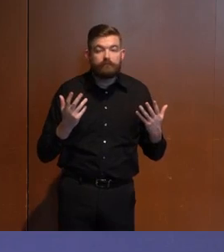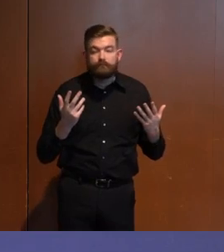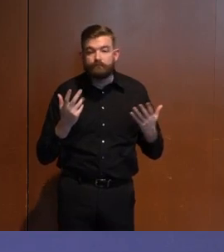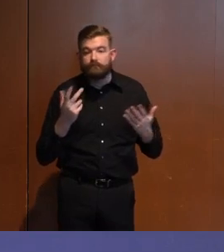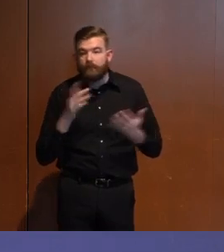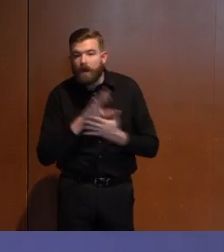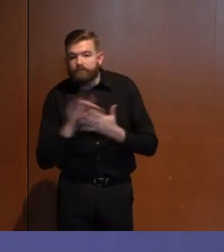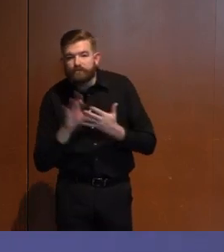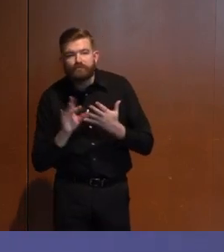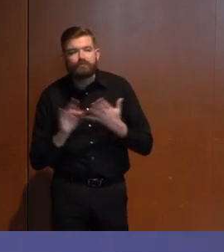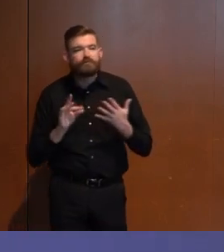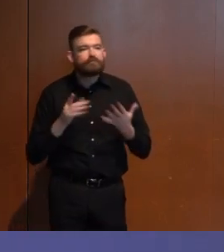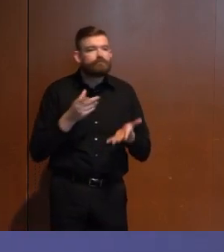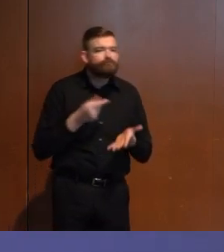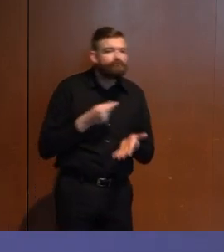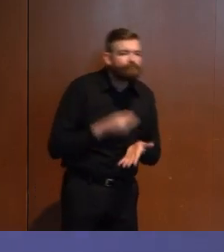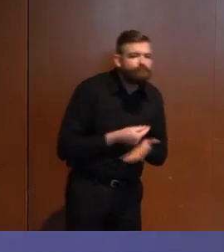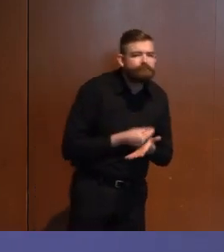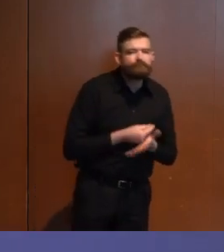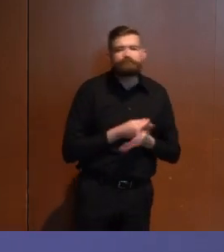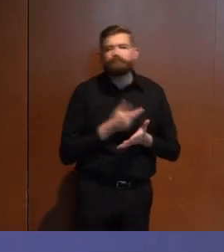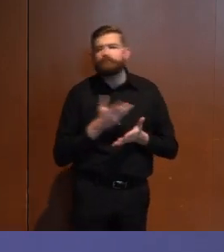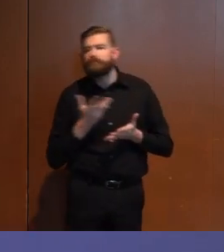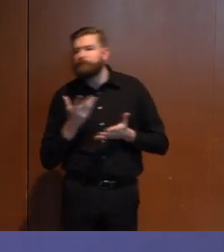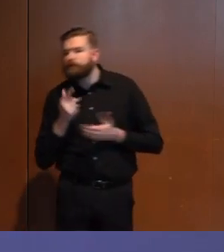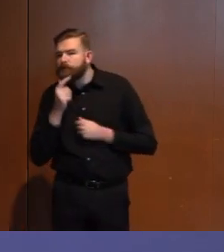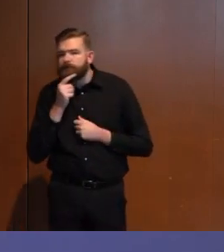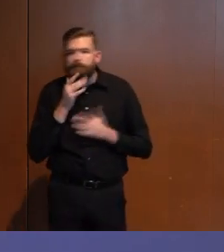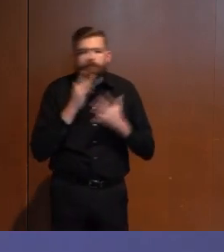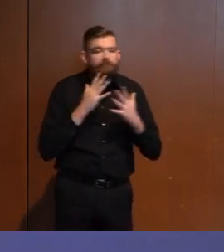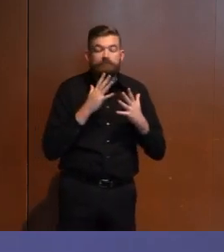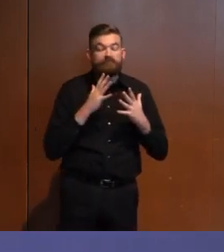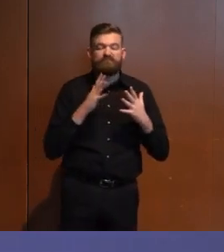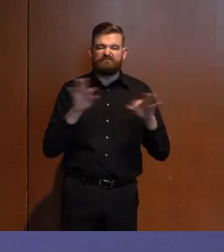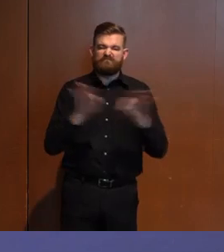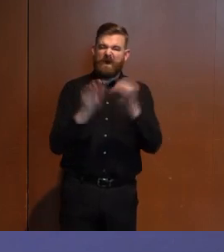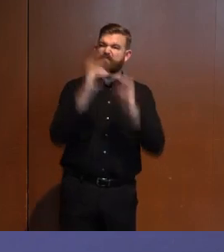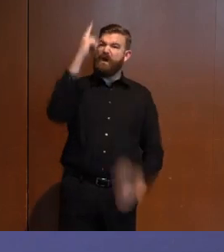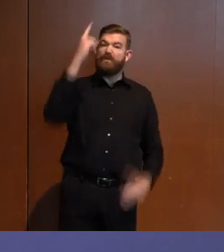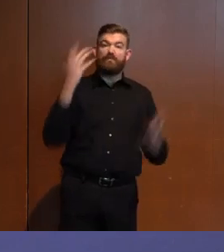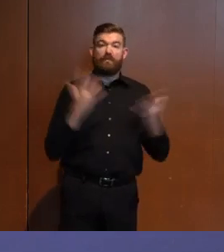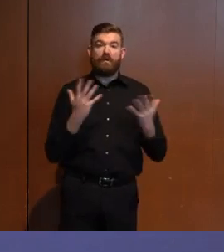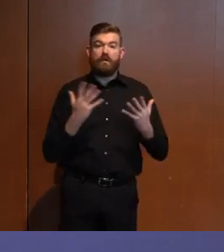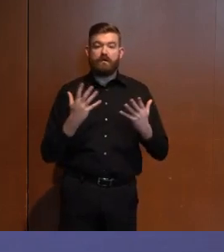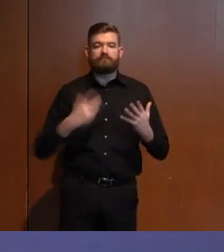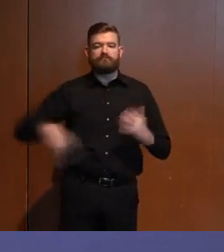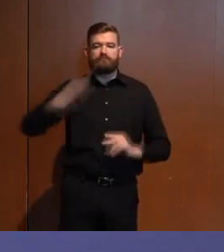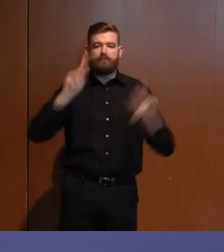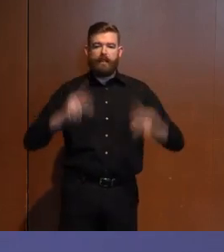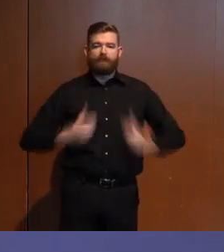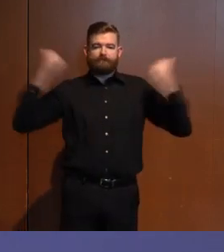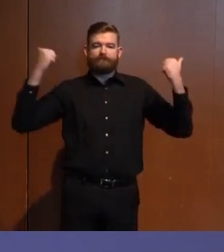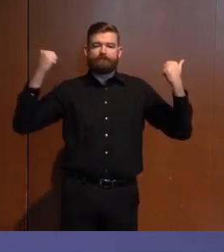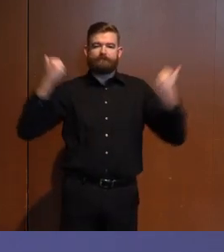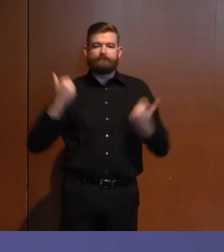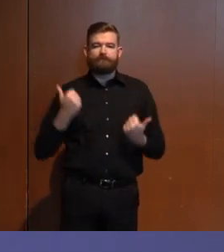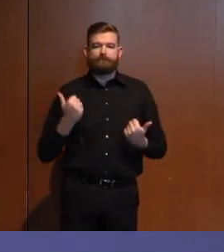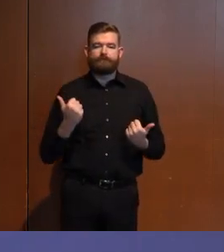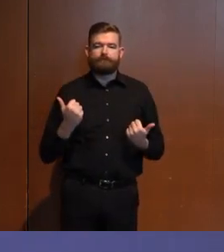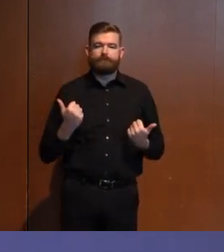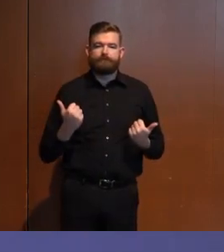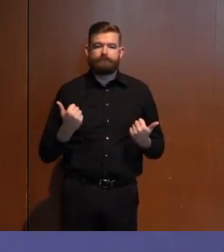state. We've already lost 62 precious lives. We will do everything in our power to continue to